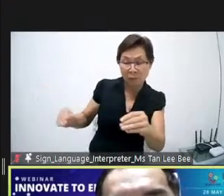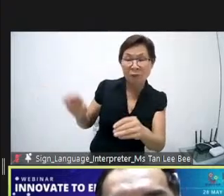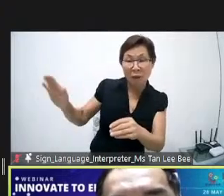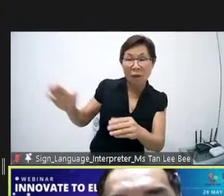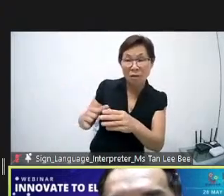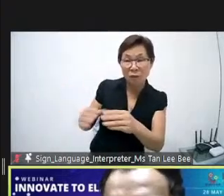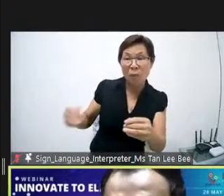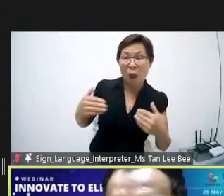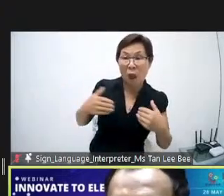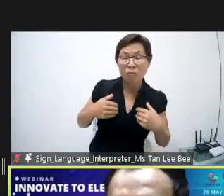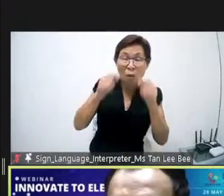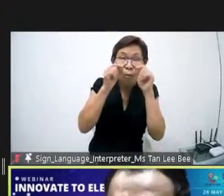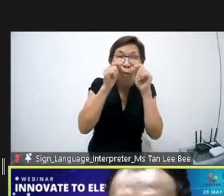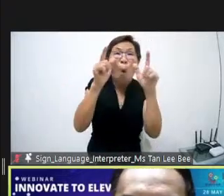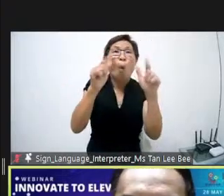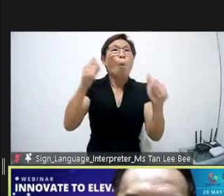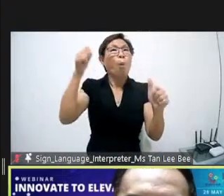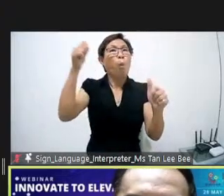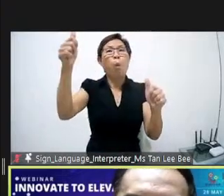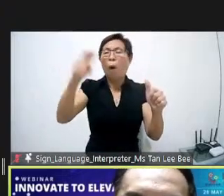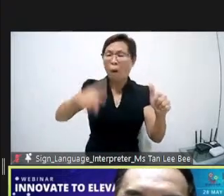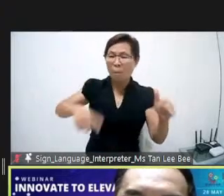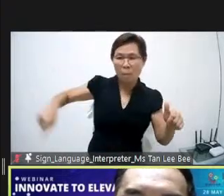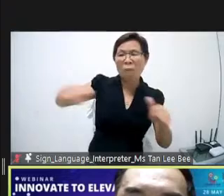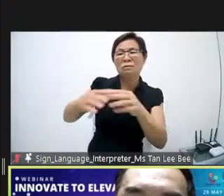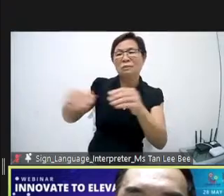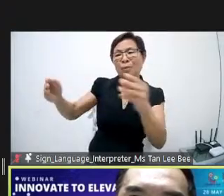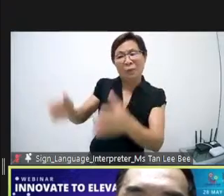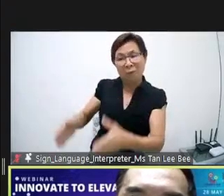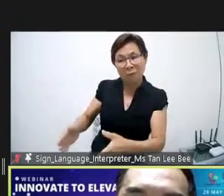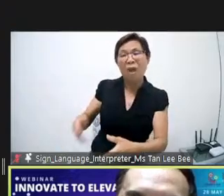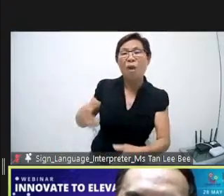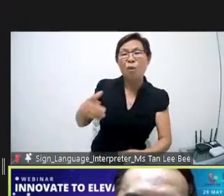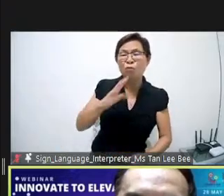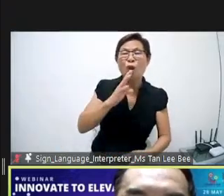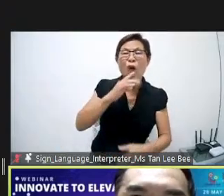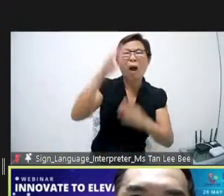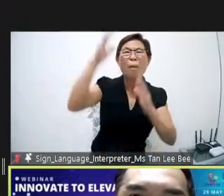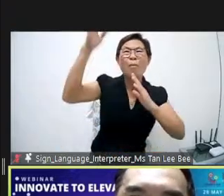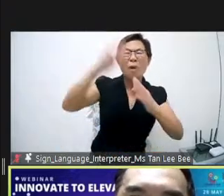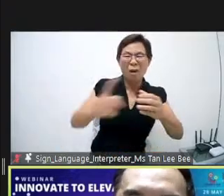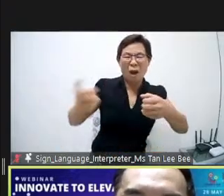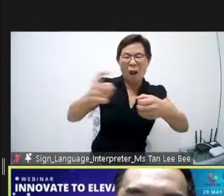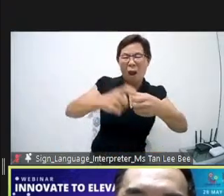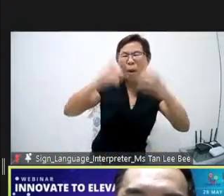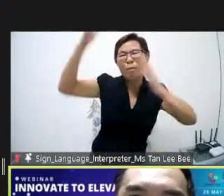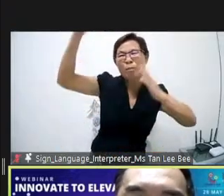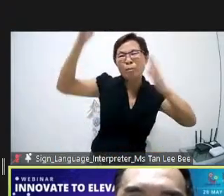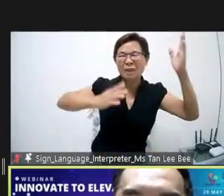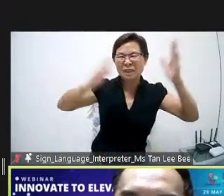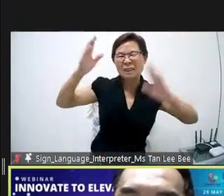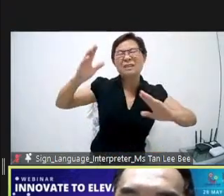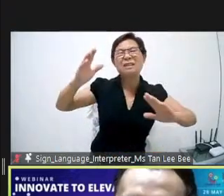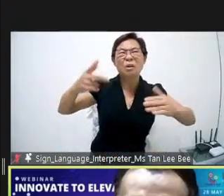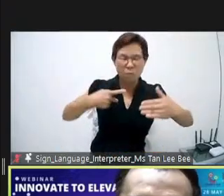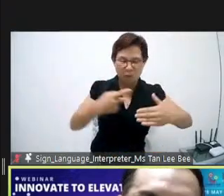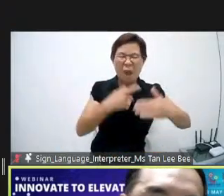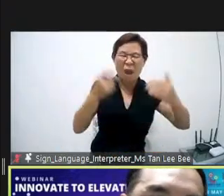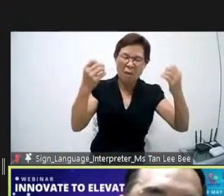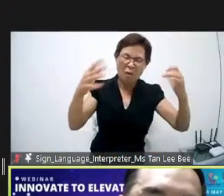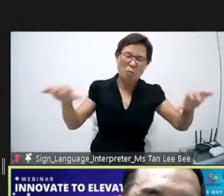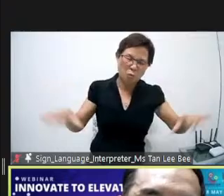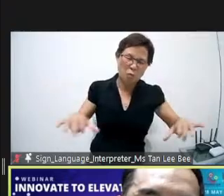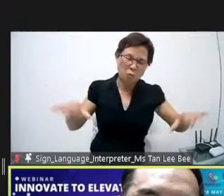bit high awareness level among Japanese. But then when we talk about Malaysian, for example, it's still we have to do a lot of